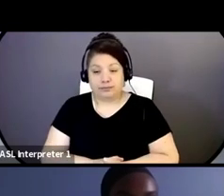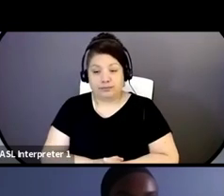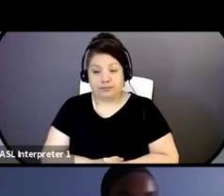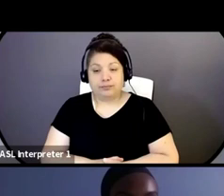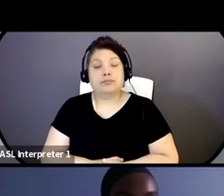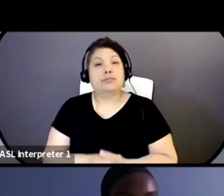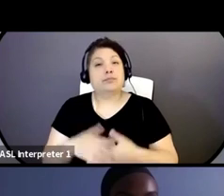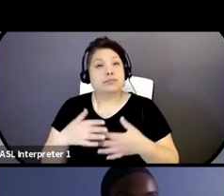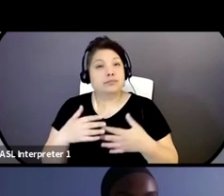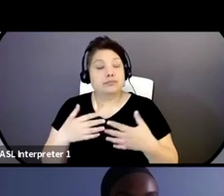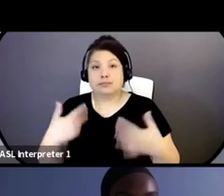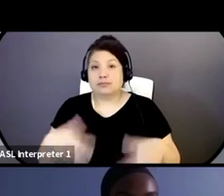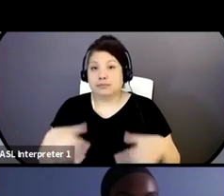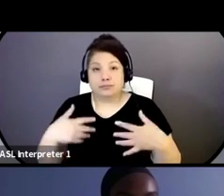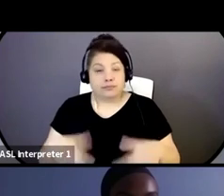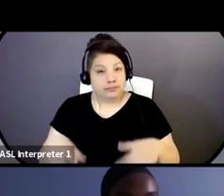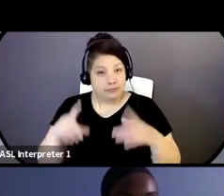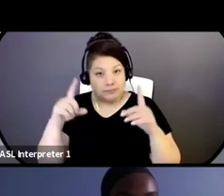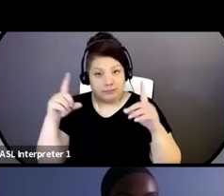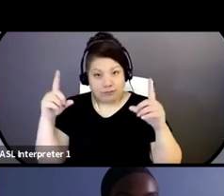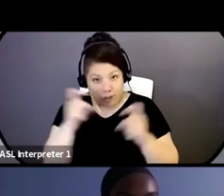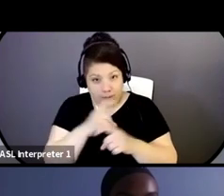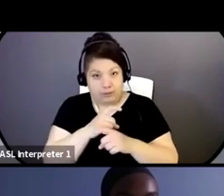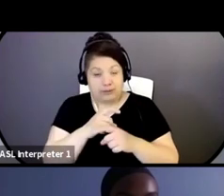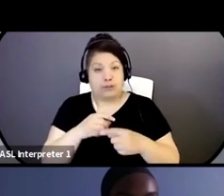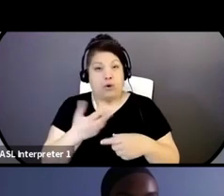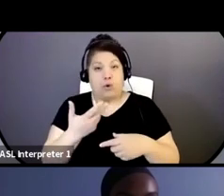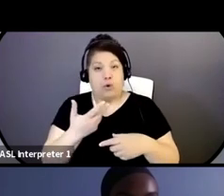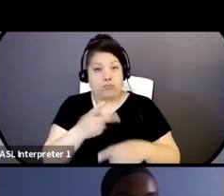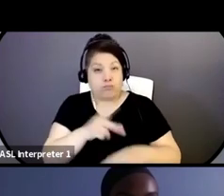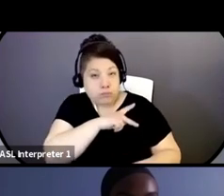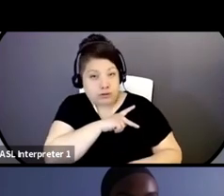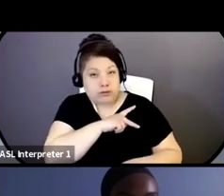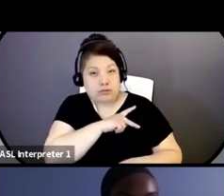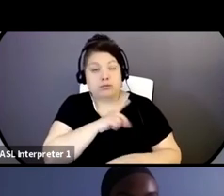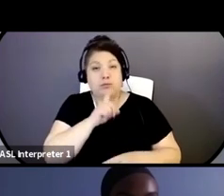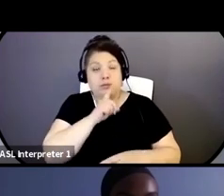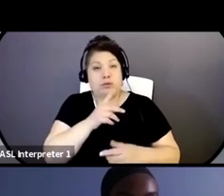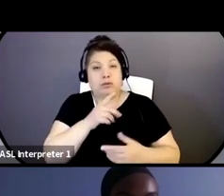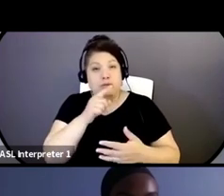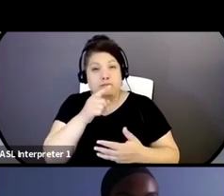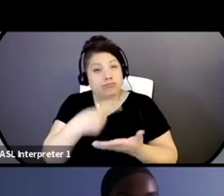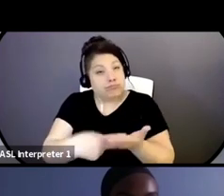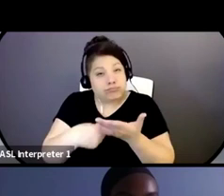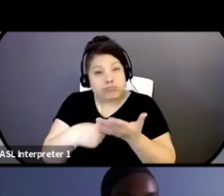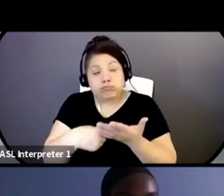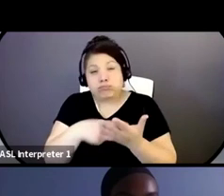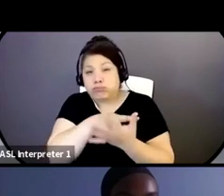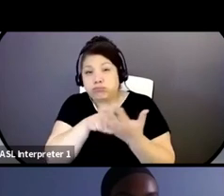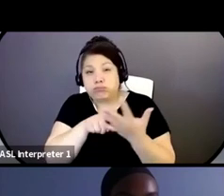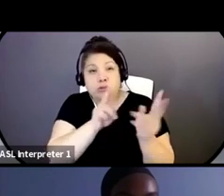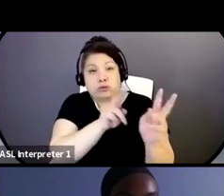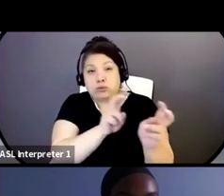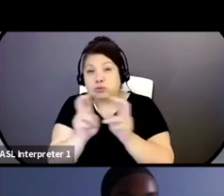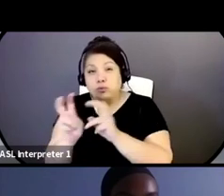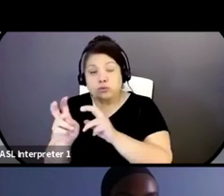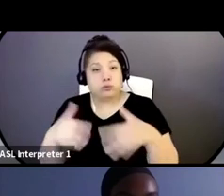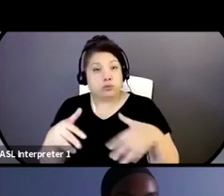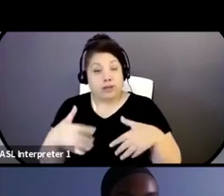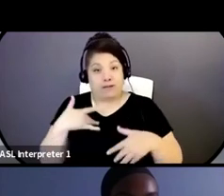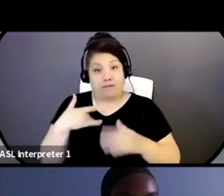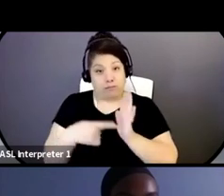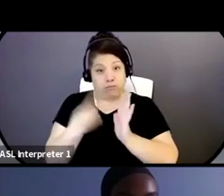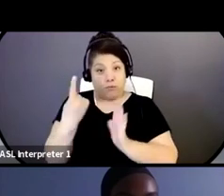It's so complex and so personal, all the things that we're discussing. So one size does not fit